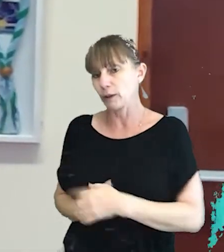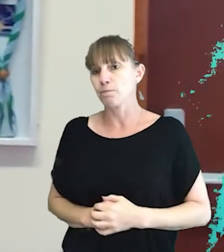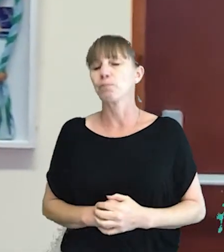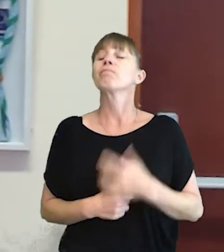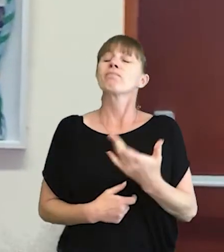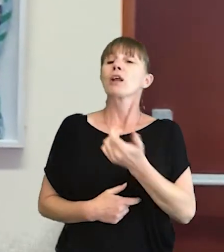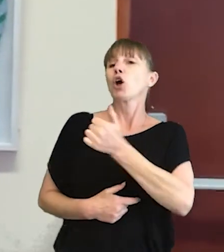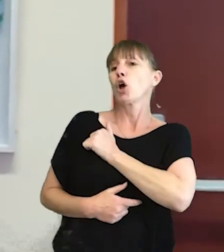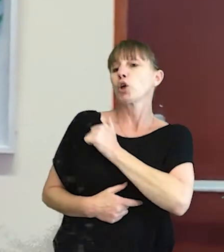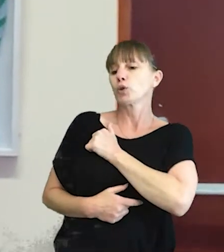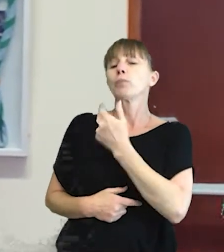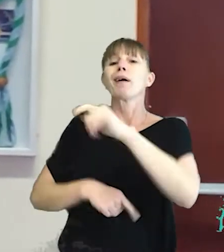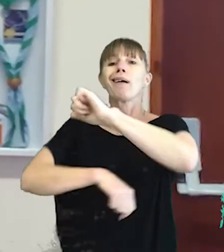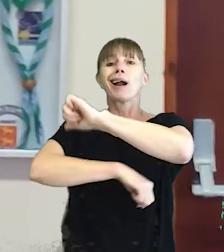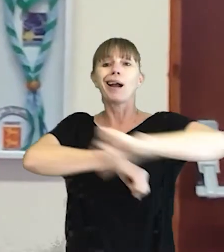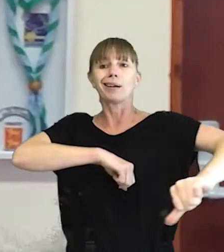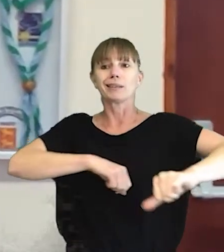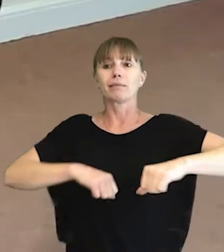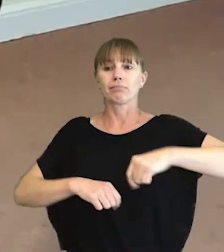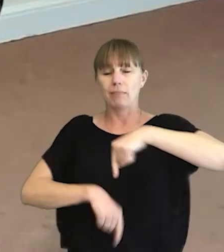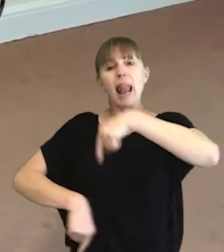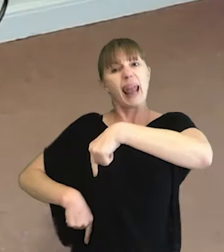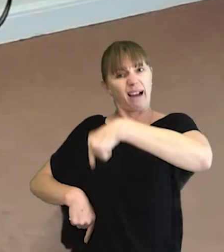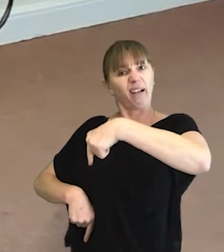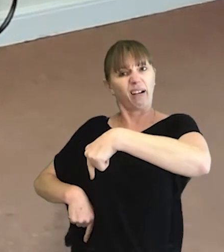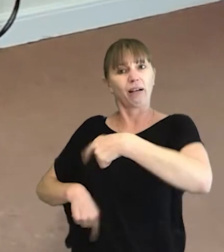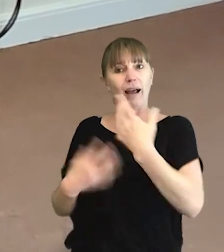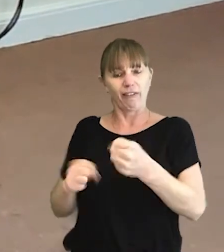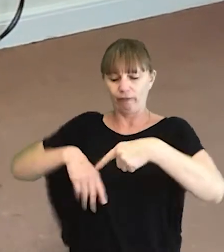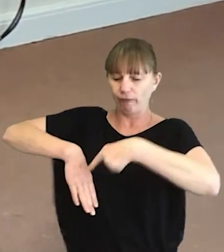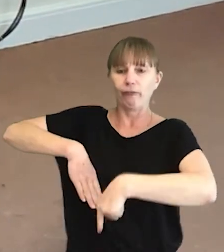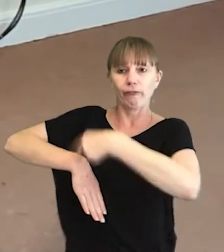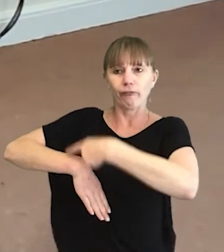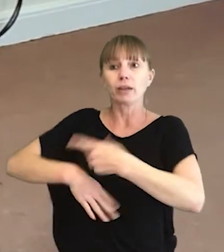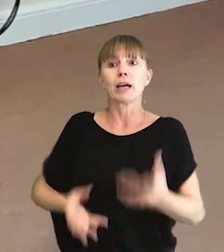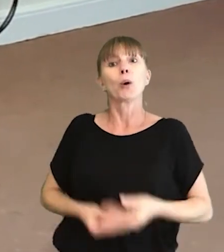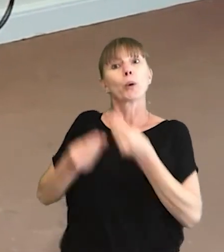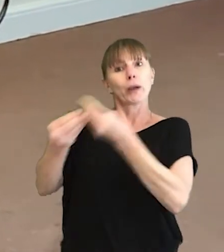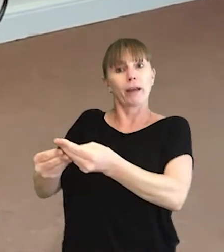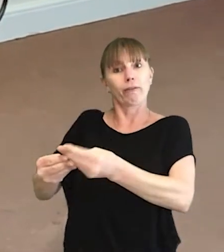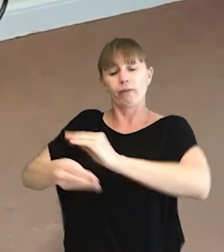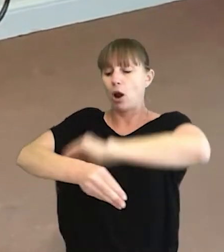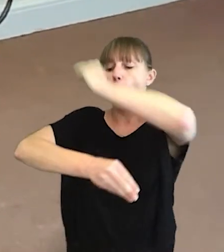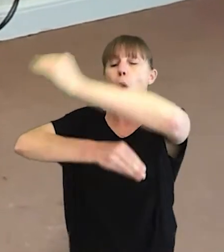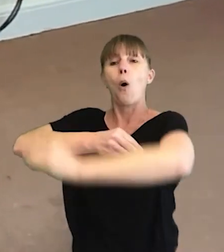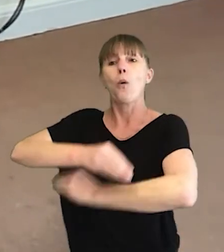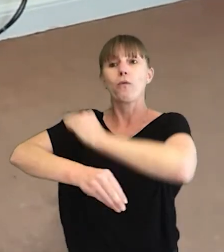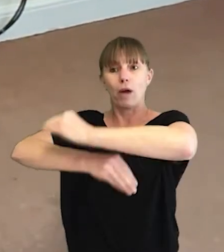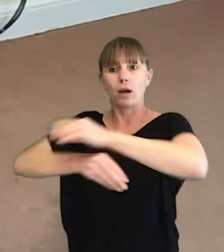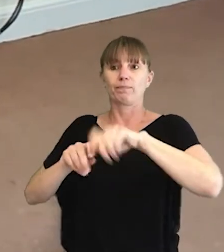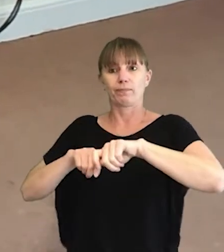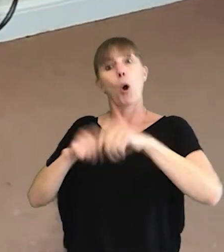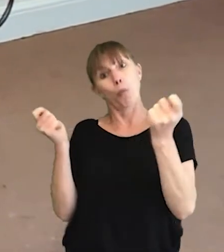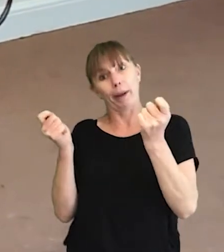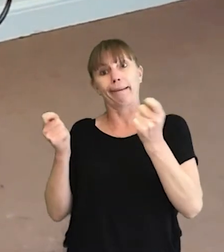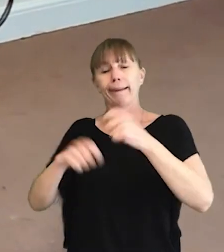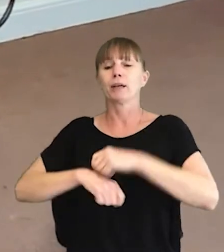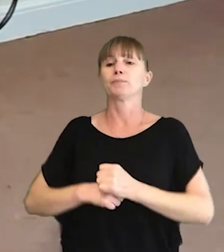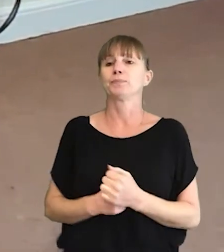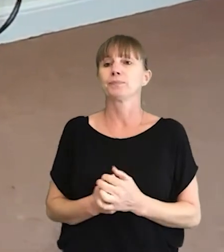she has got a cut to her leg. So what I want you to do is you've been given the bandage, I want you to open the bandage from the